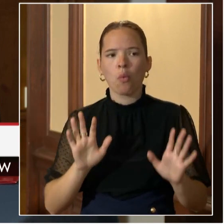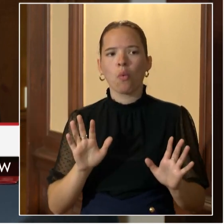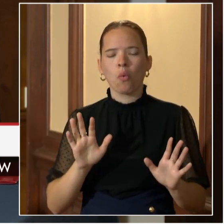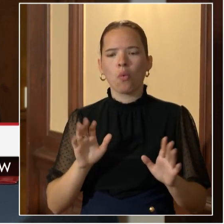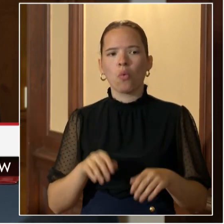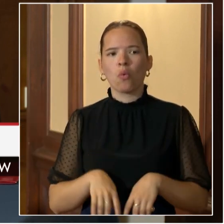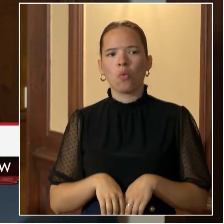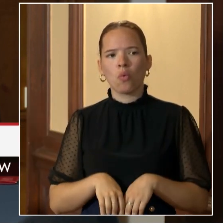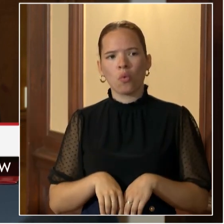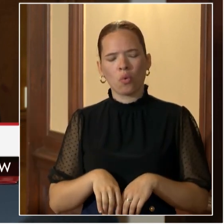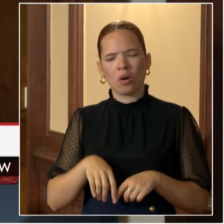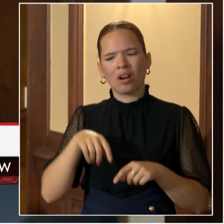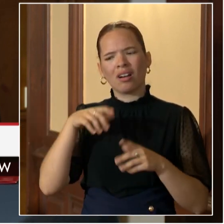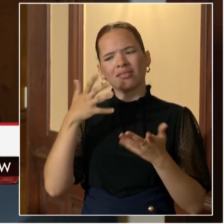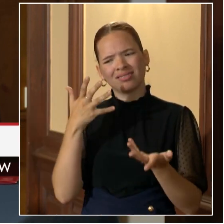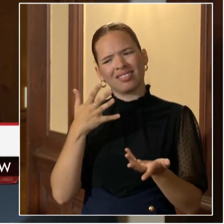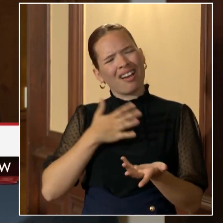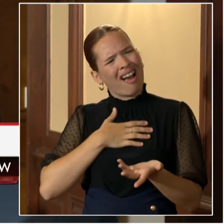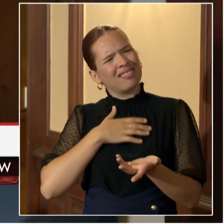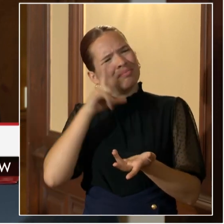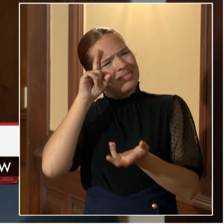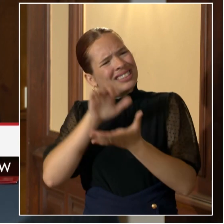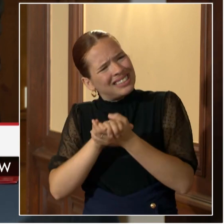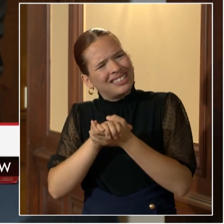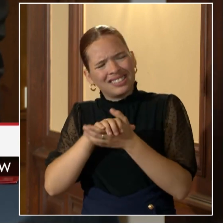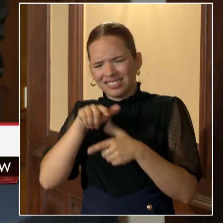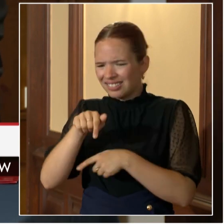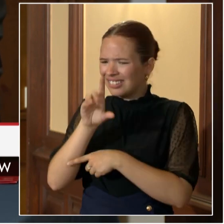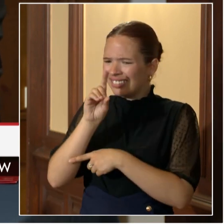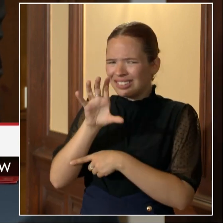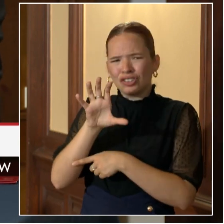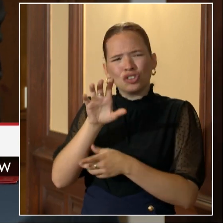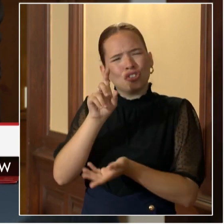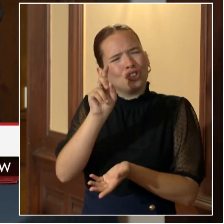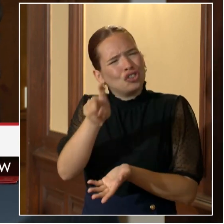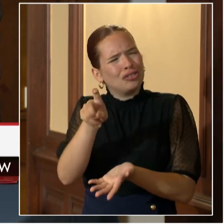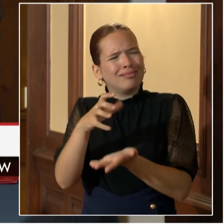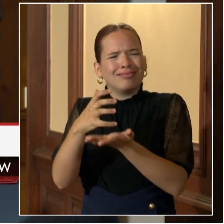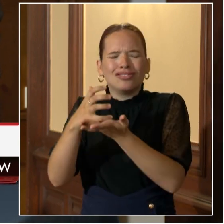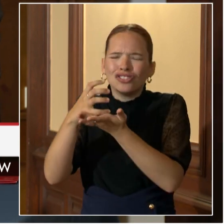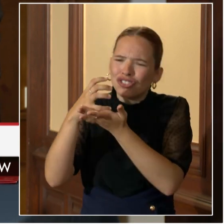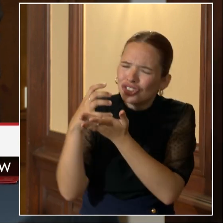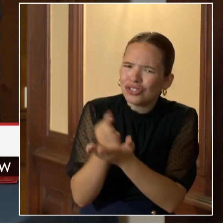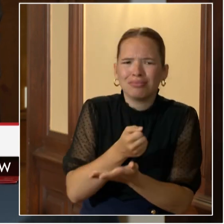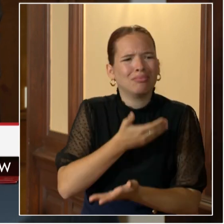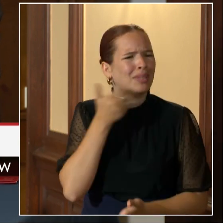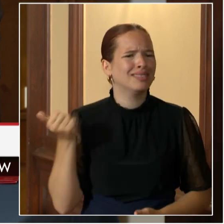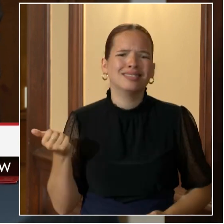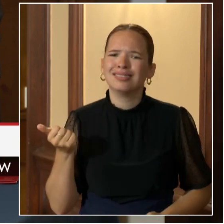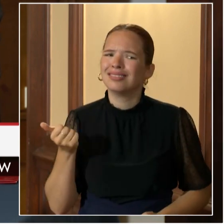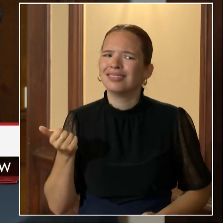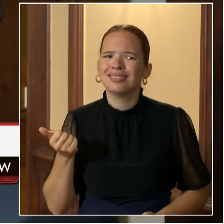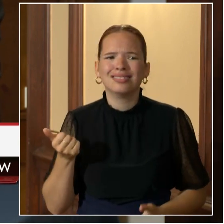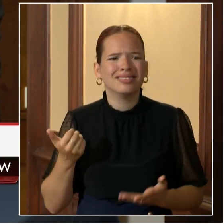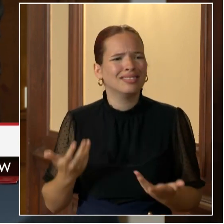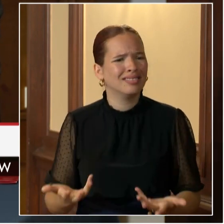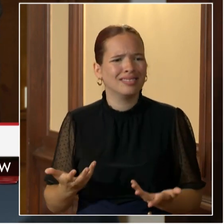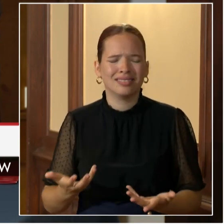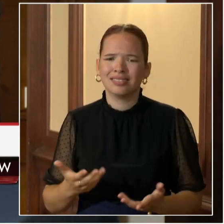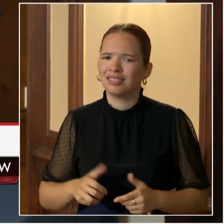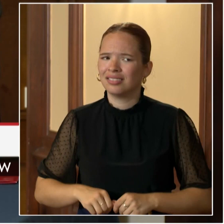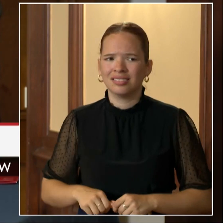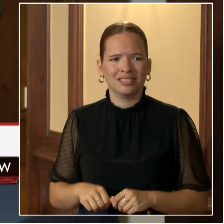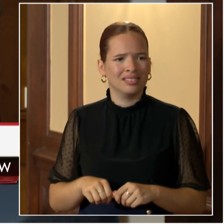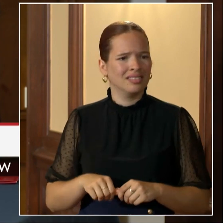I'm very proud of this office. I'm happy to be in this office. I'm happy to share the stage with the people on the stage because I learned so much from you,